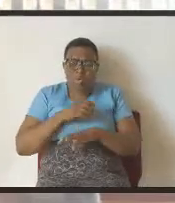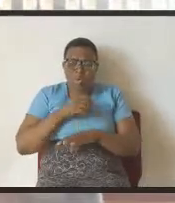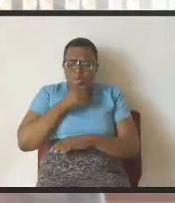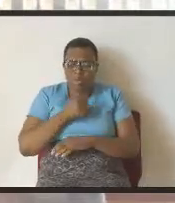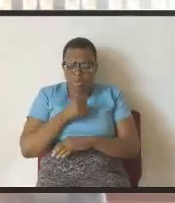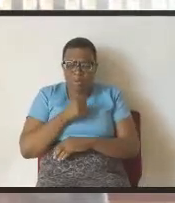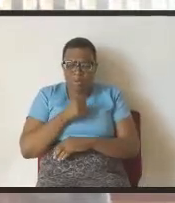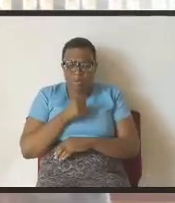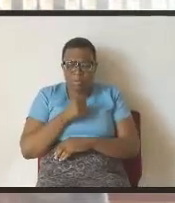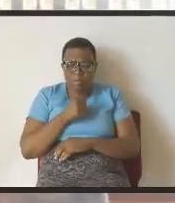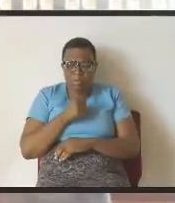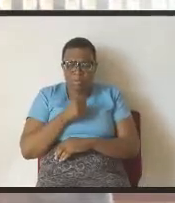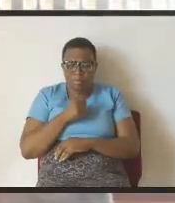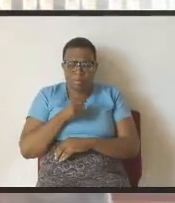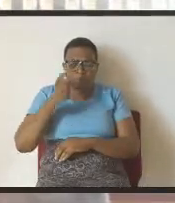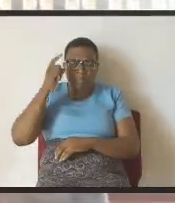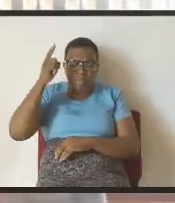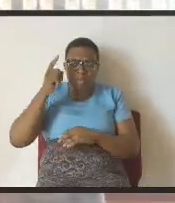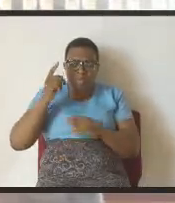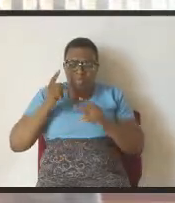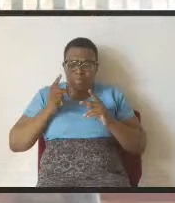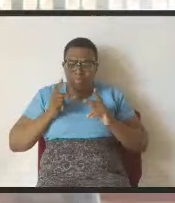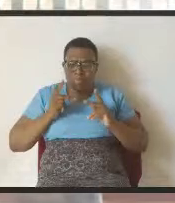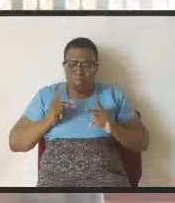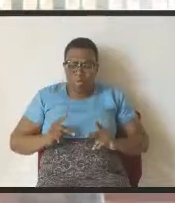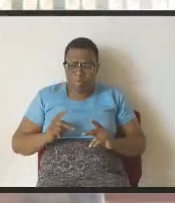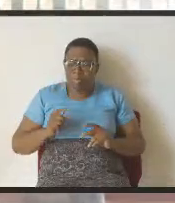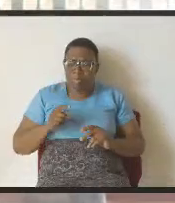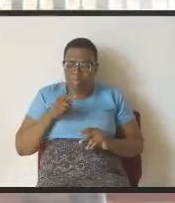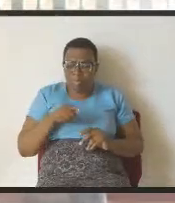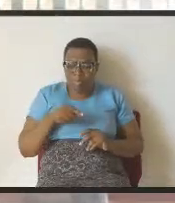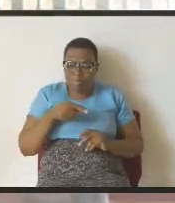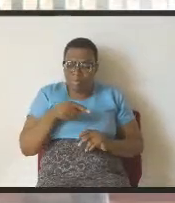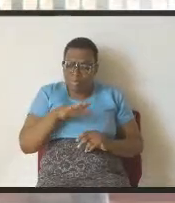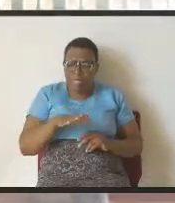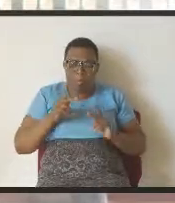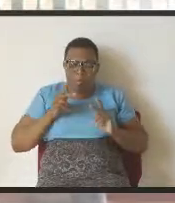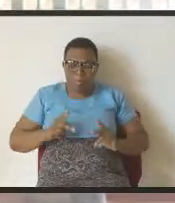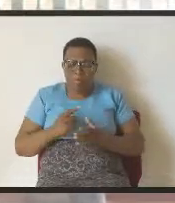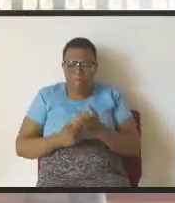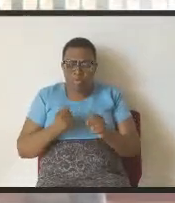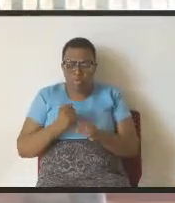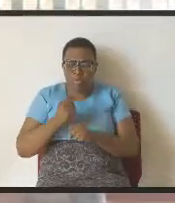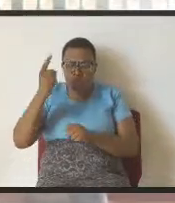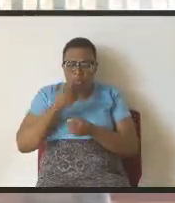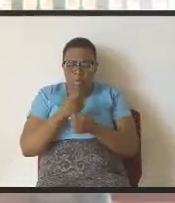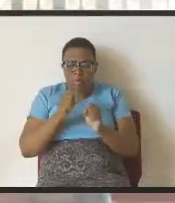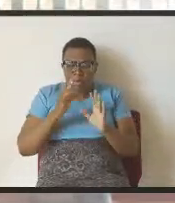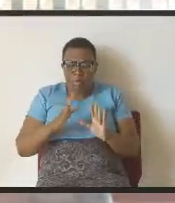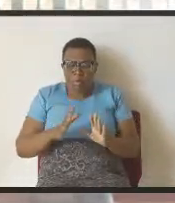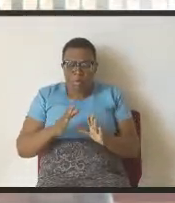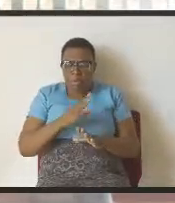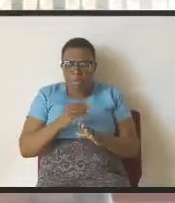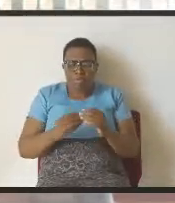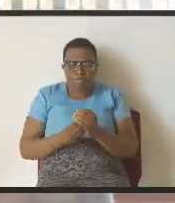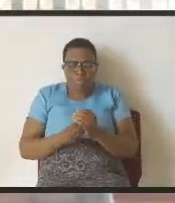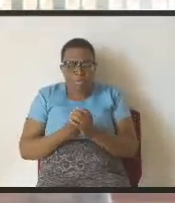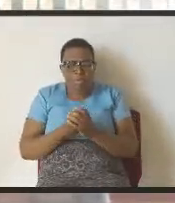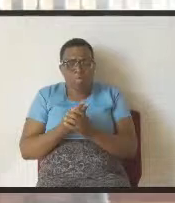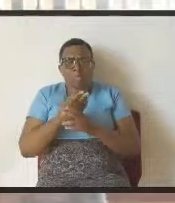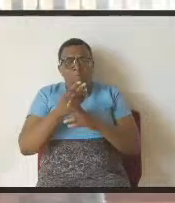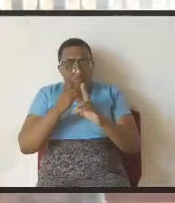age he would personally trust you as Savior. I pray, O Lord, that he will grow up honor